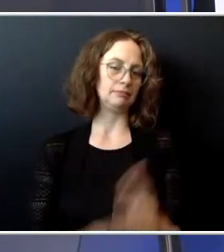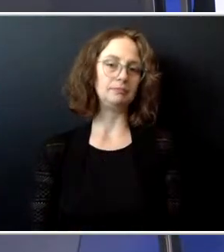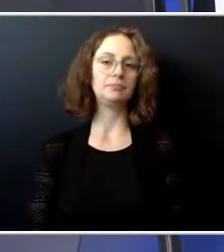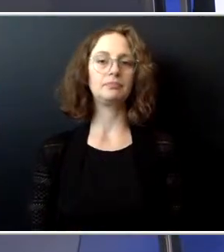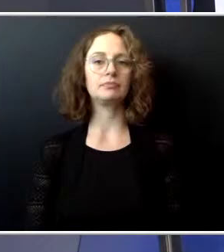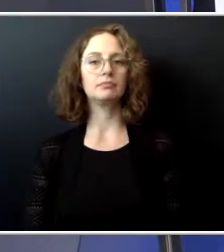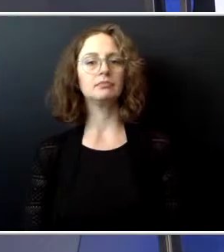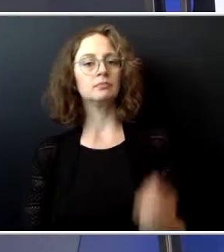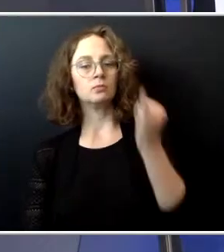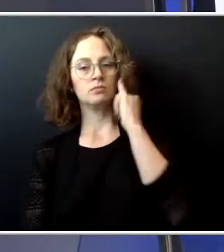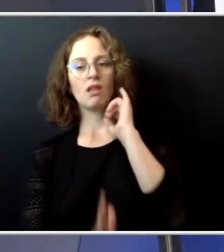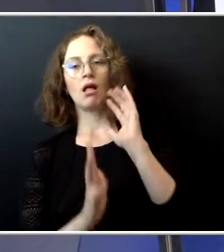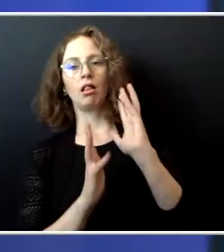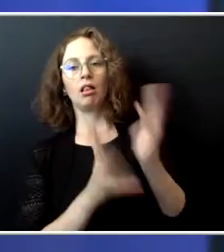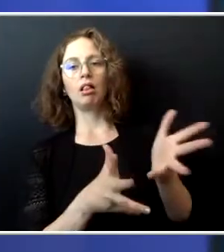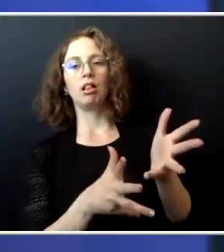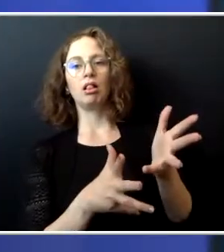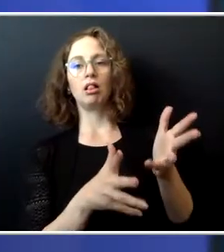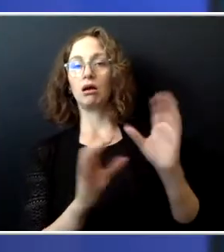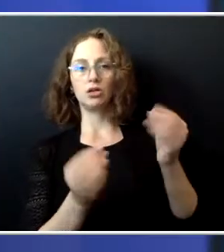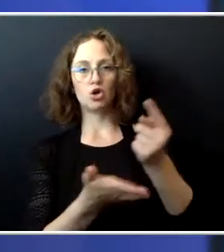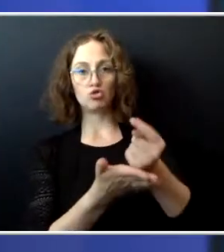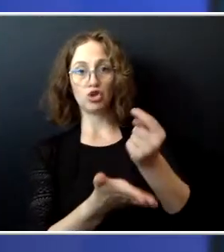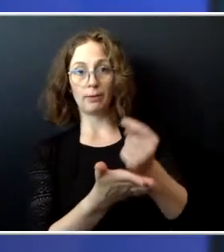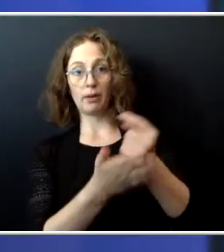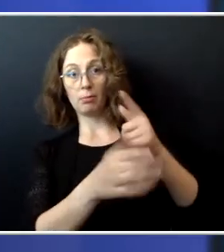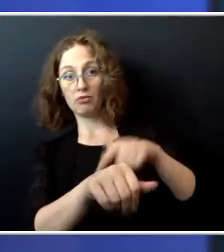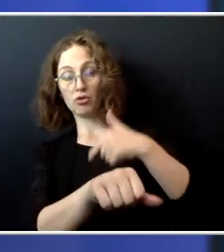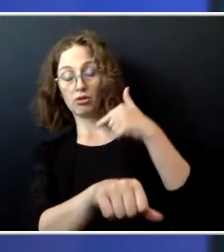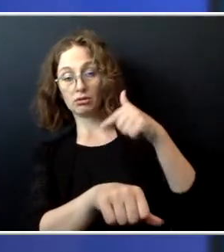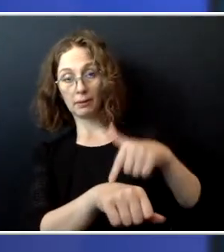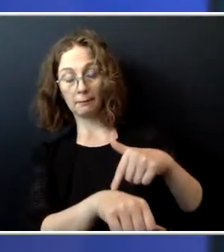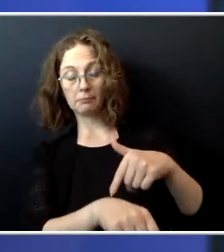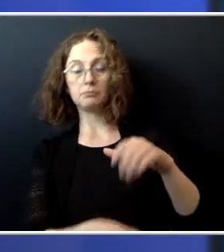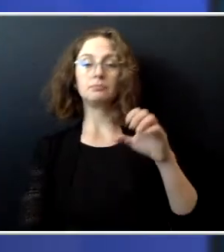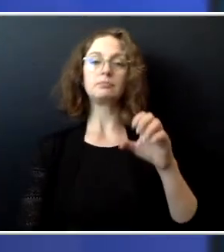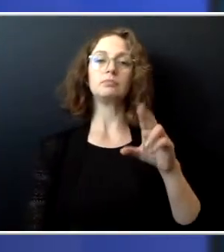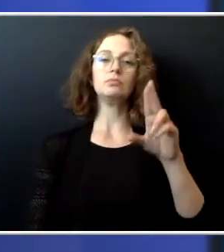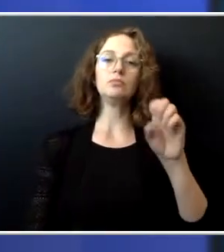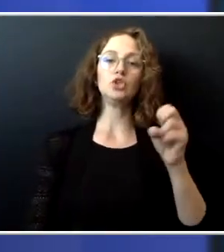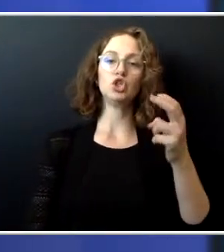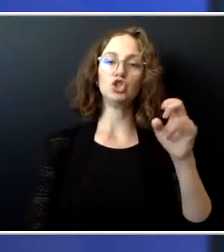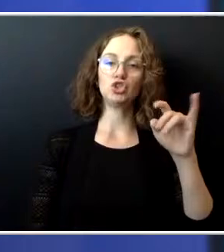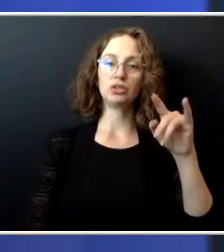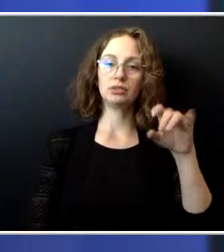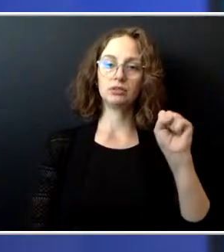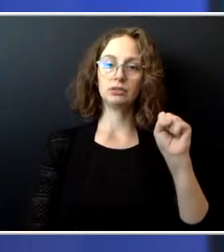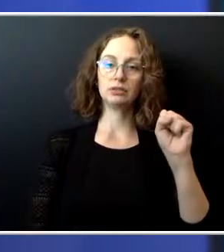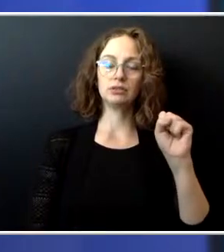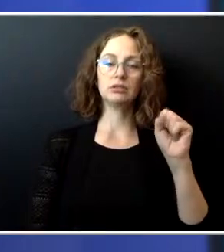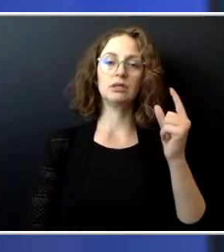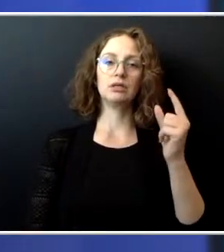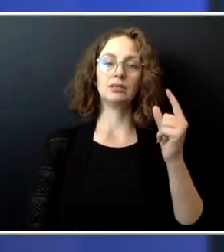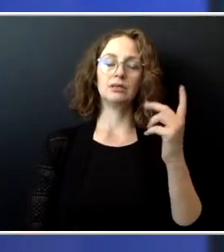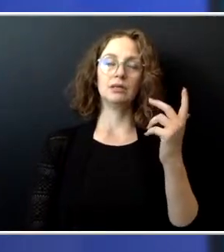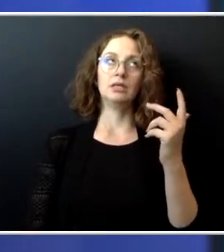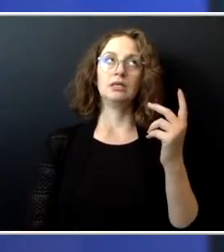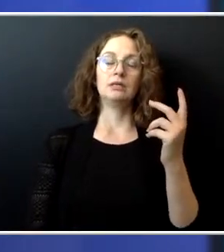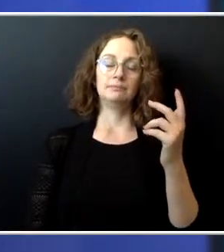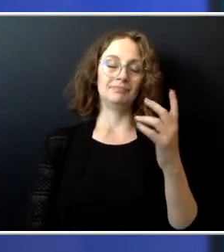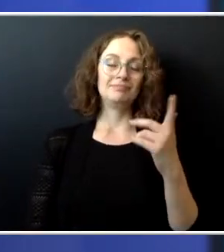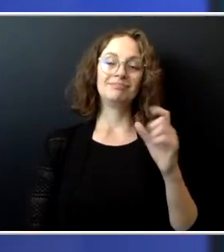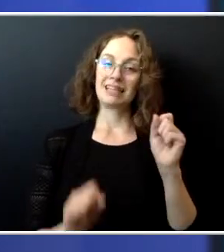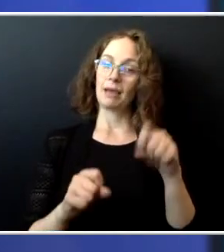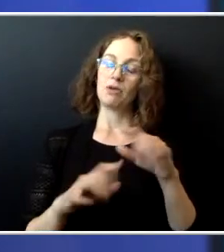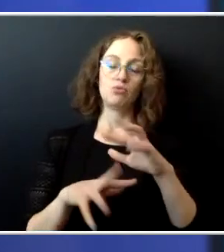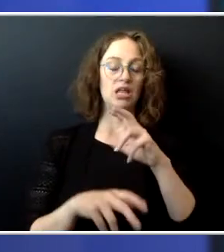too long? So Cushing's syndrome, too much cortisol is really hard on your body, so not just the weight, not